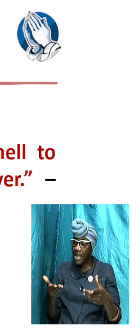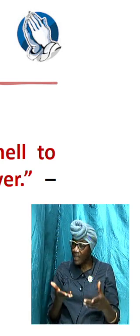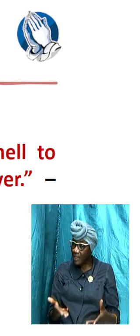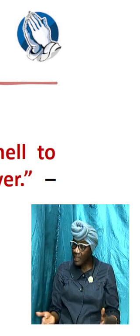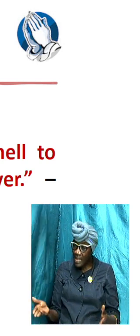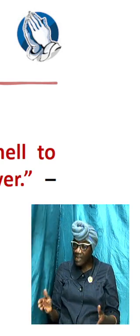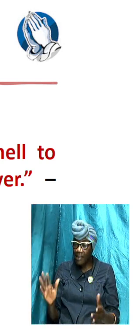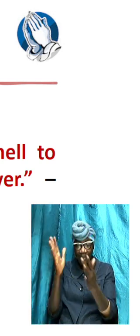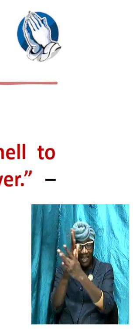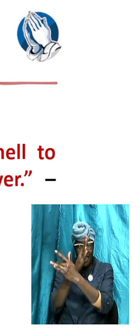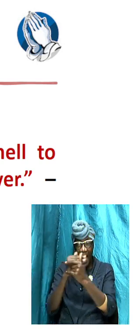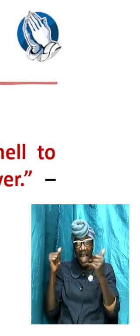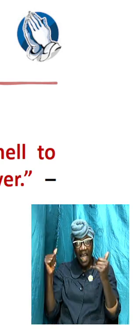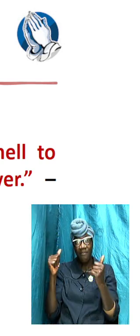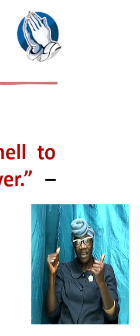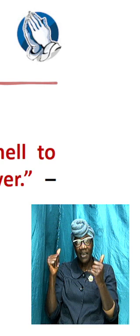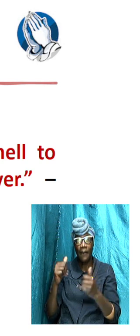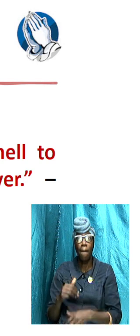in heaven.